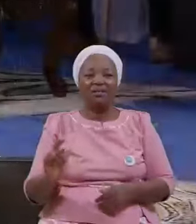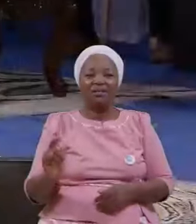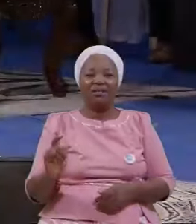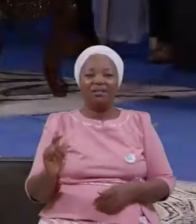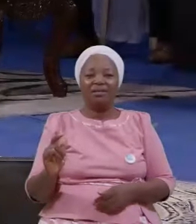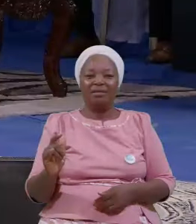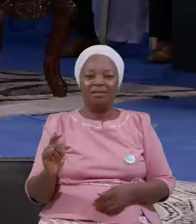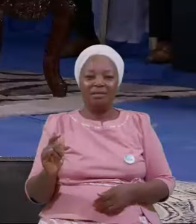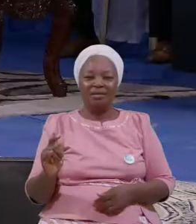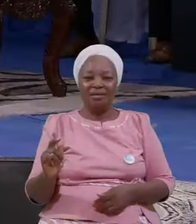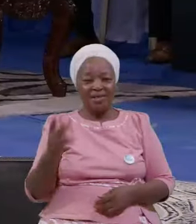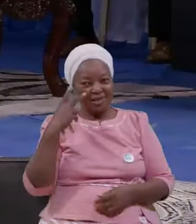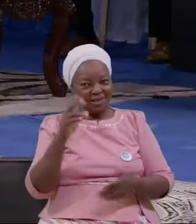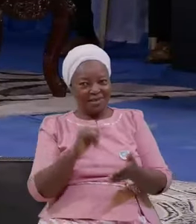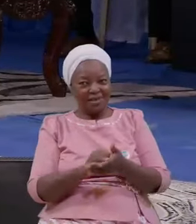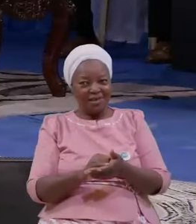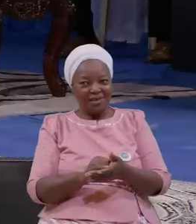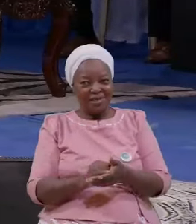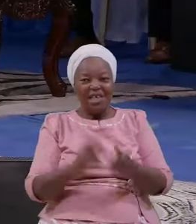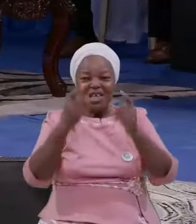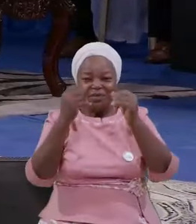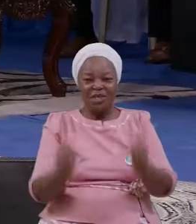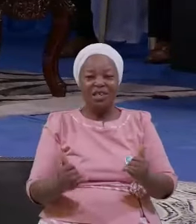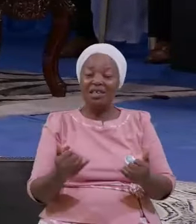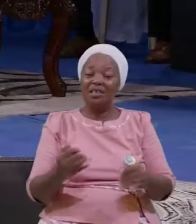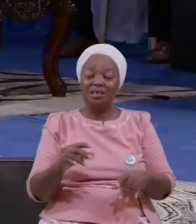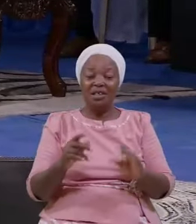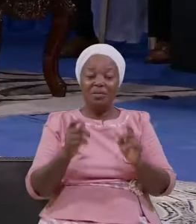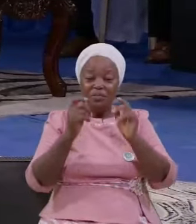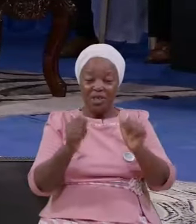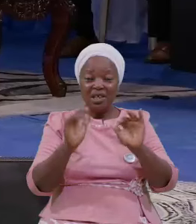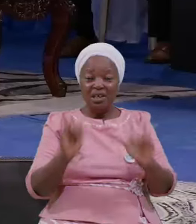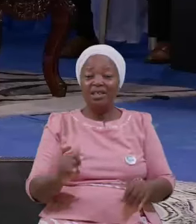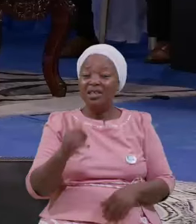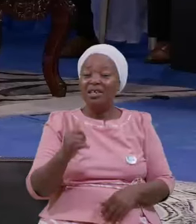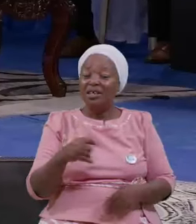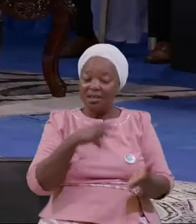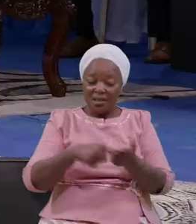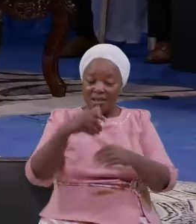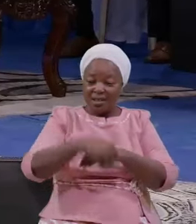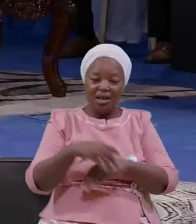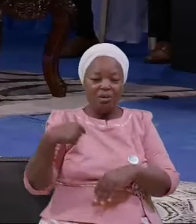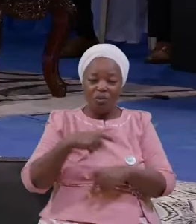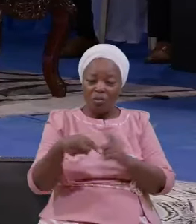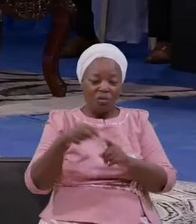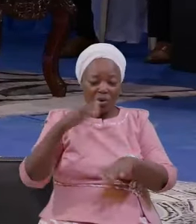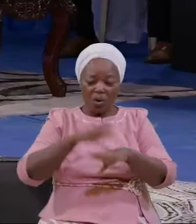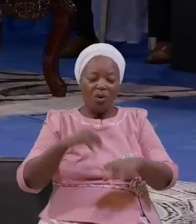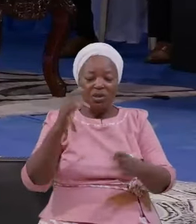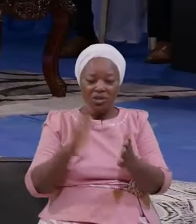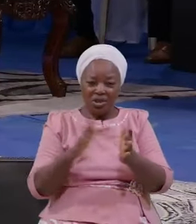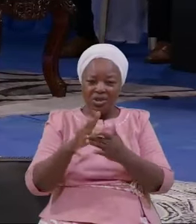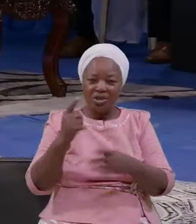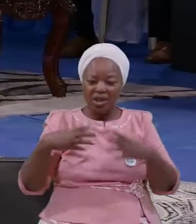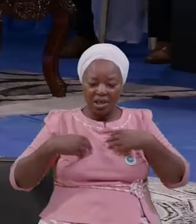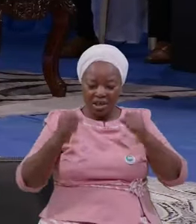look at that. Immediately tonight, we mention Jesus the healer, Jesus the